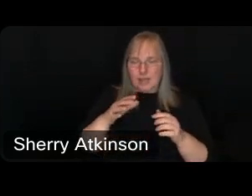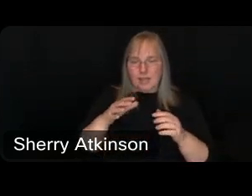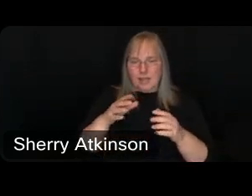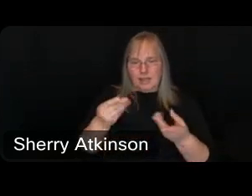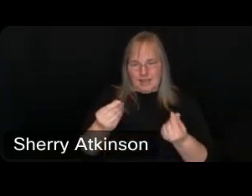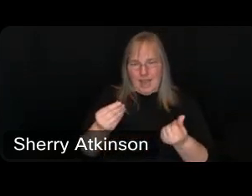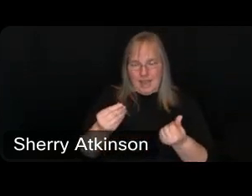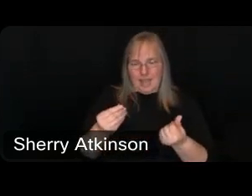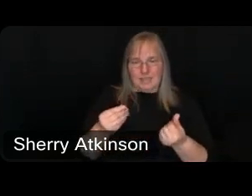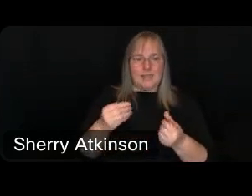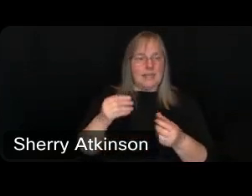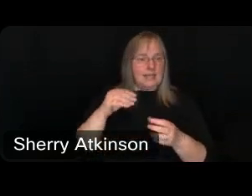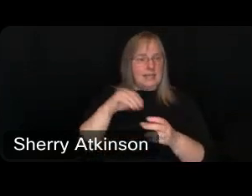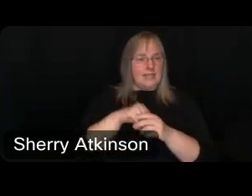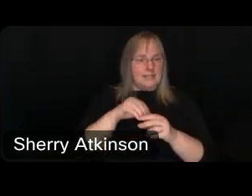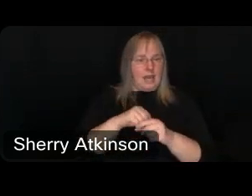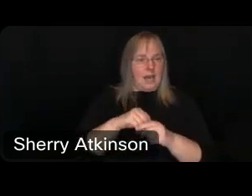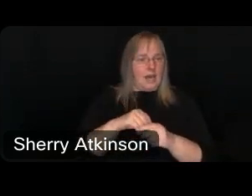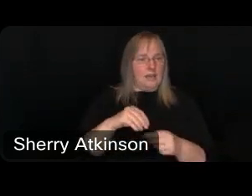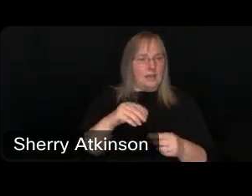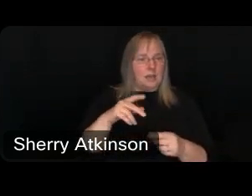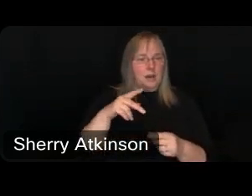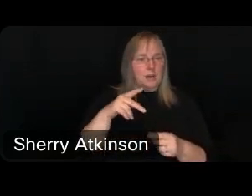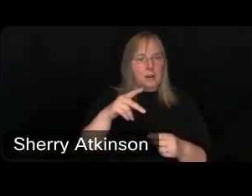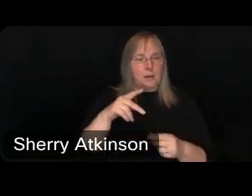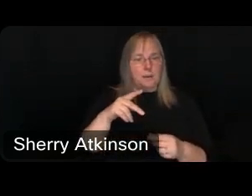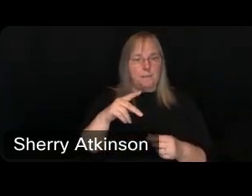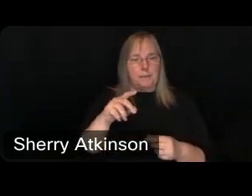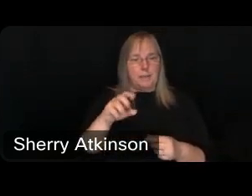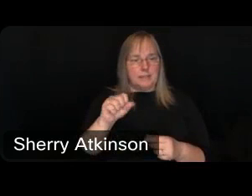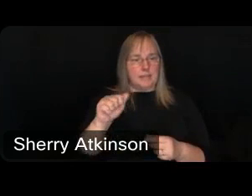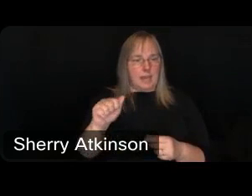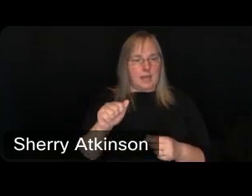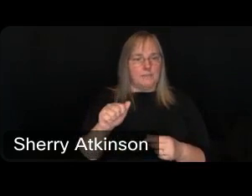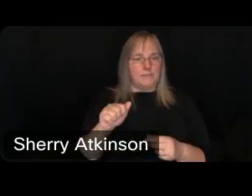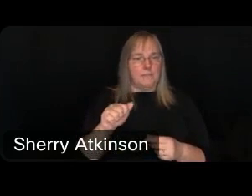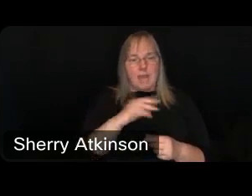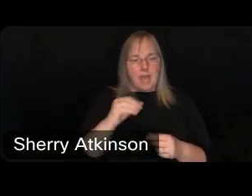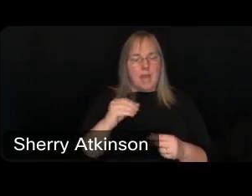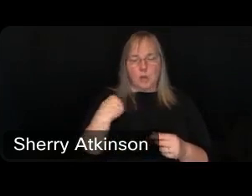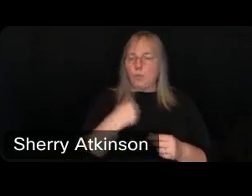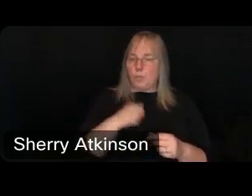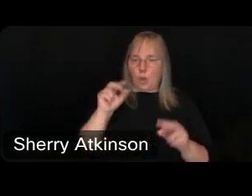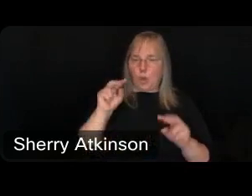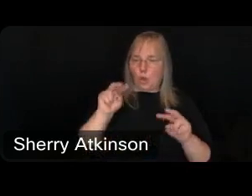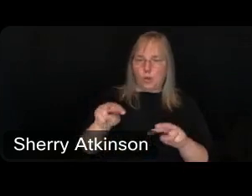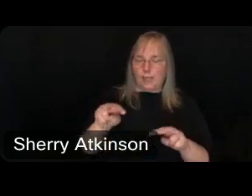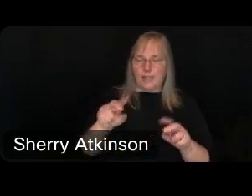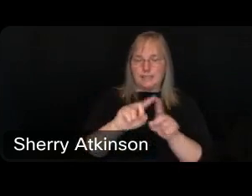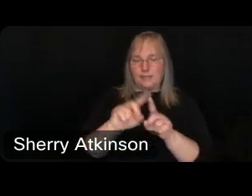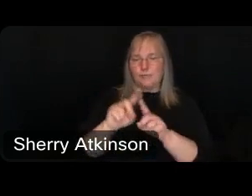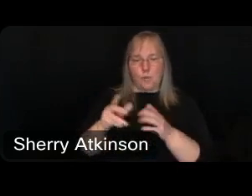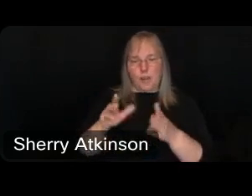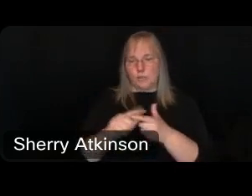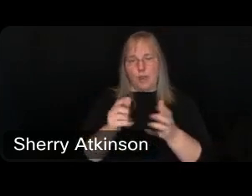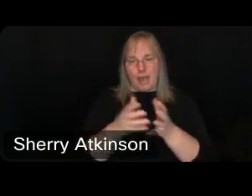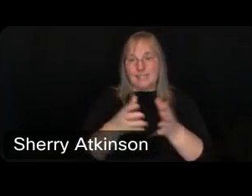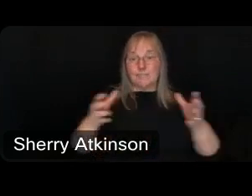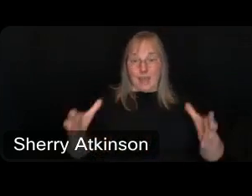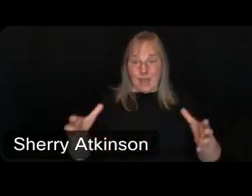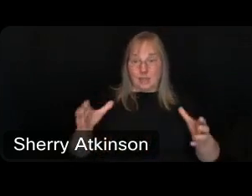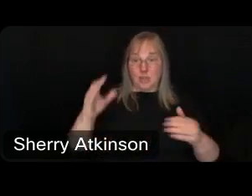preserved outside of the PSA. And then we'll be looking at ways to expand the scope of potential